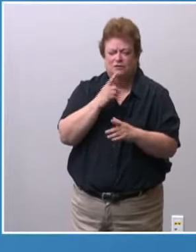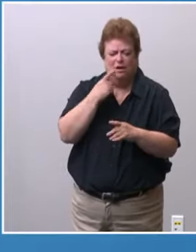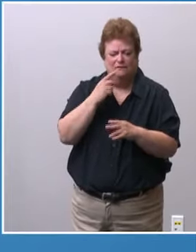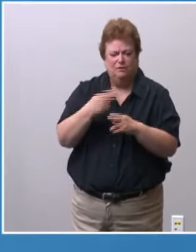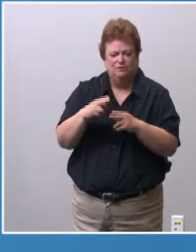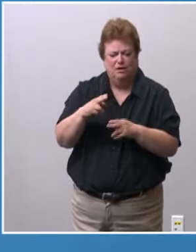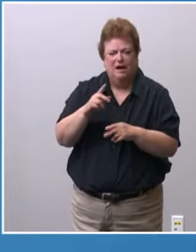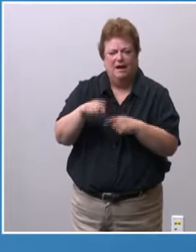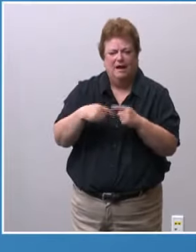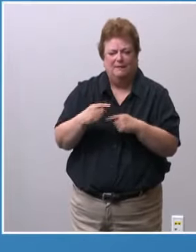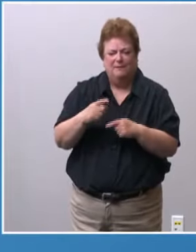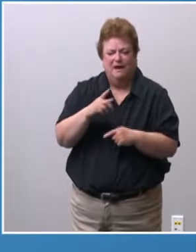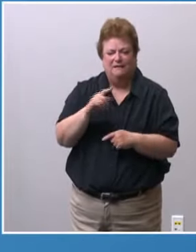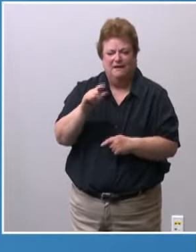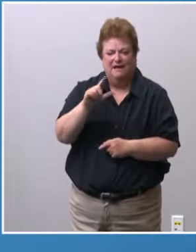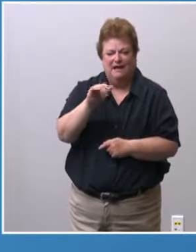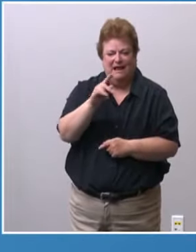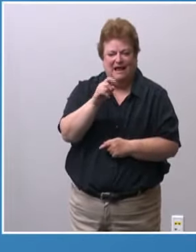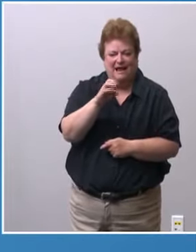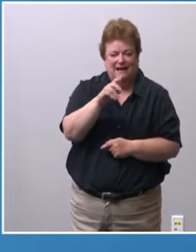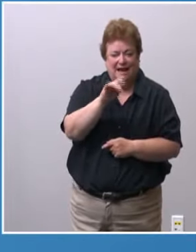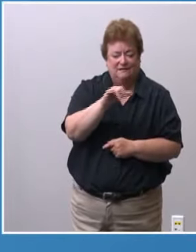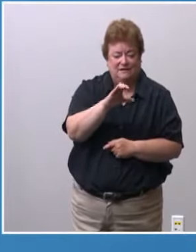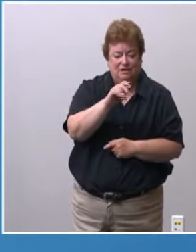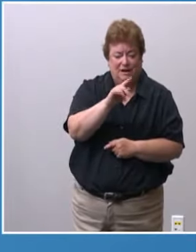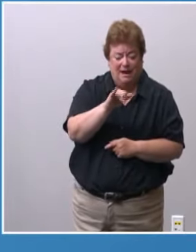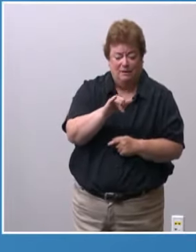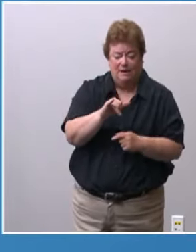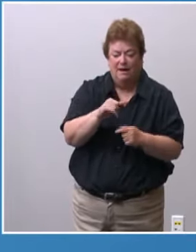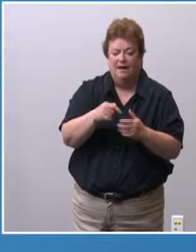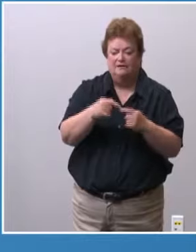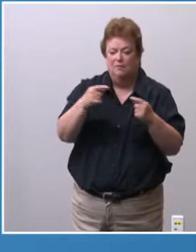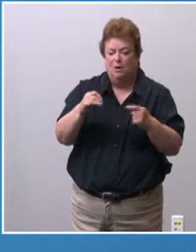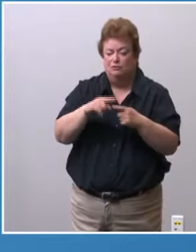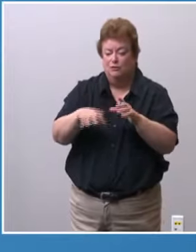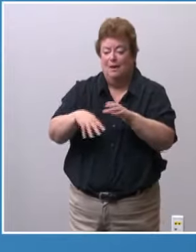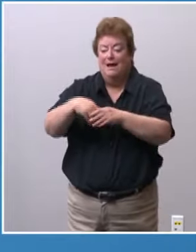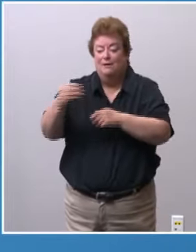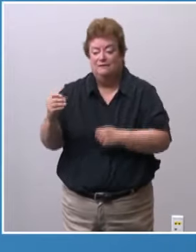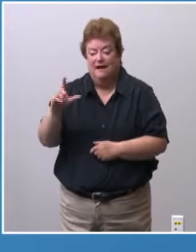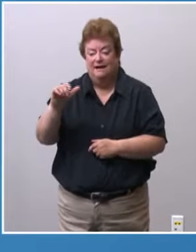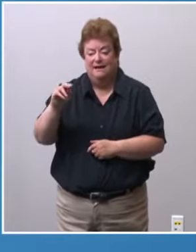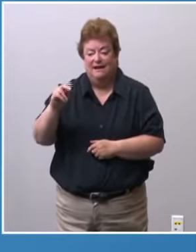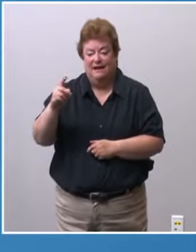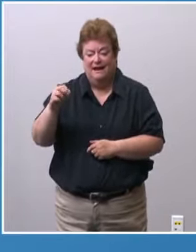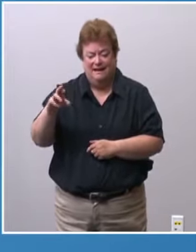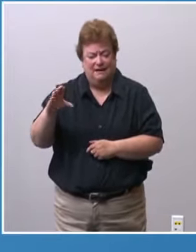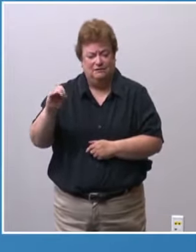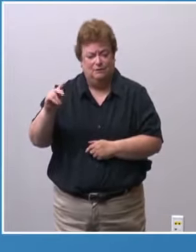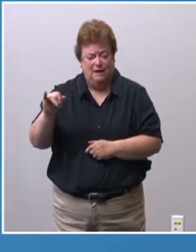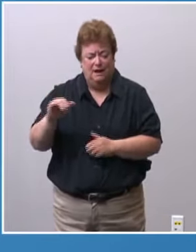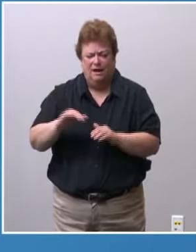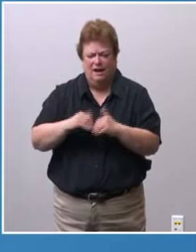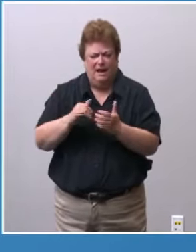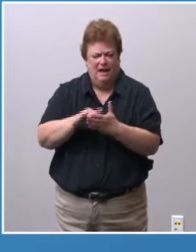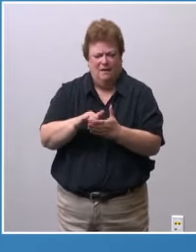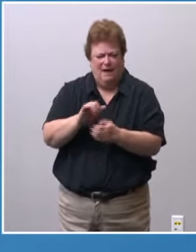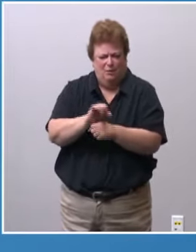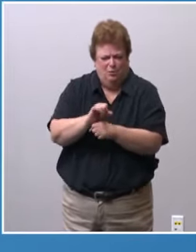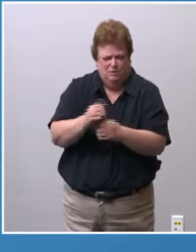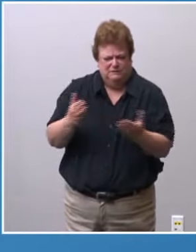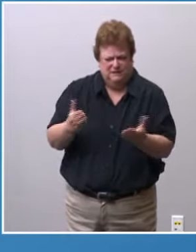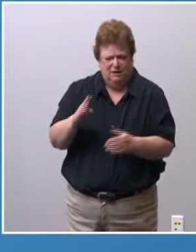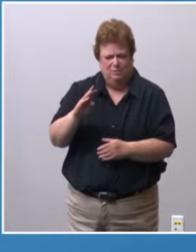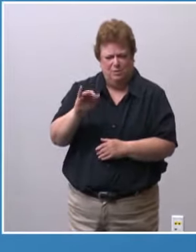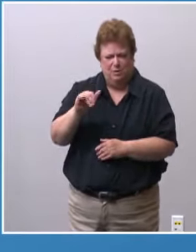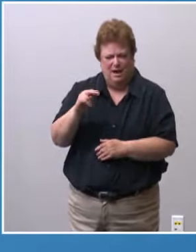of Lancaster County patients versus greater Nebraska patients and how that works at Bryan, some of which you know, but